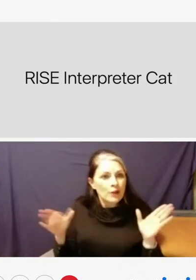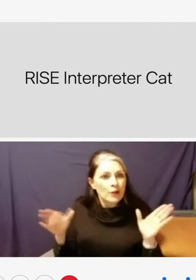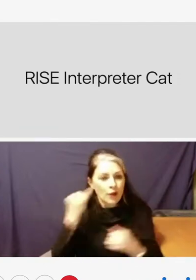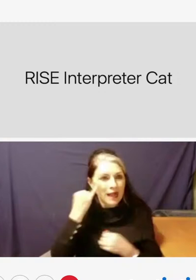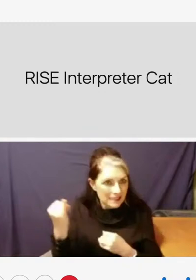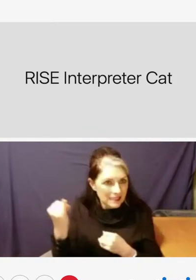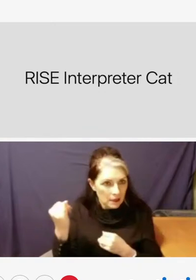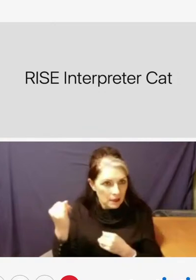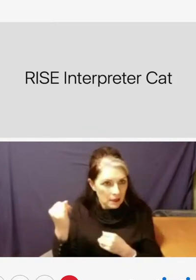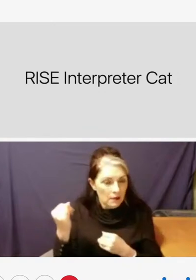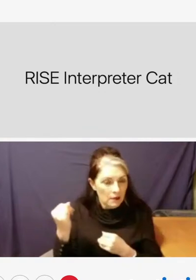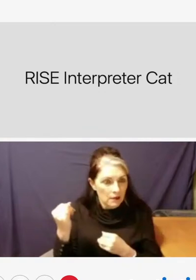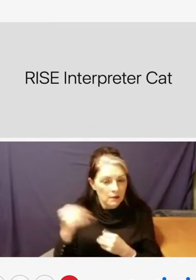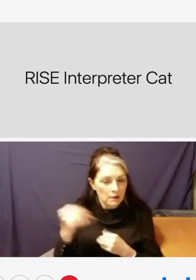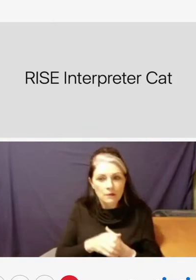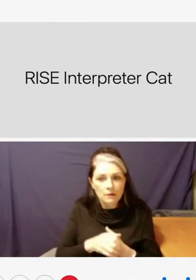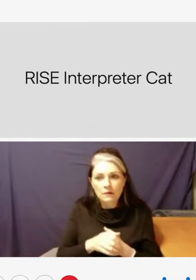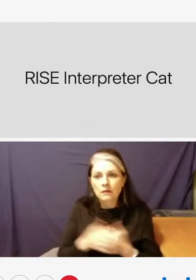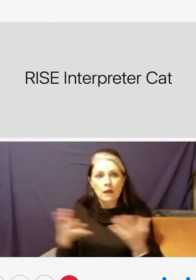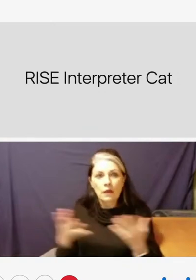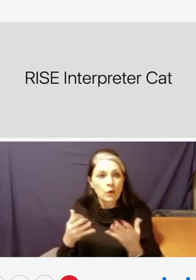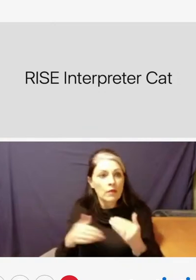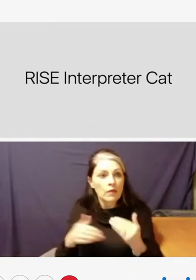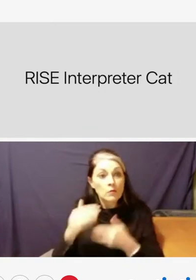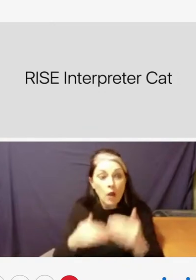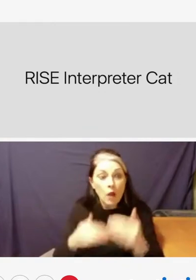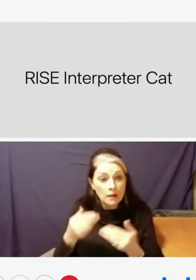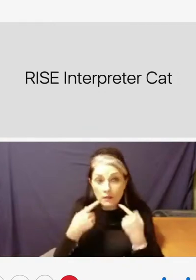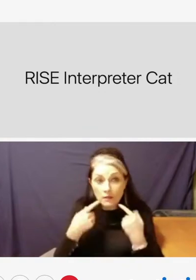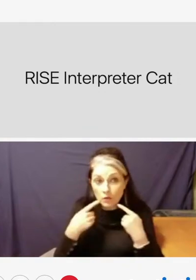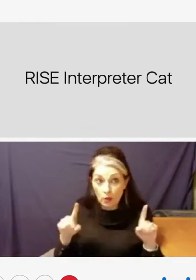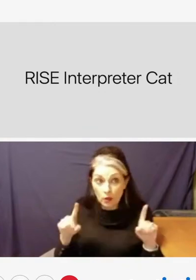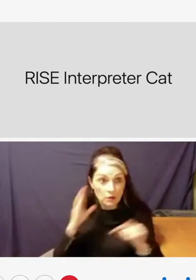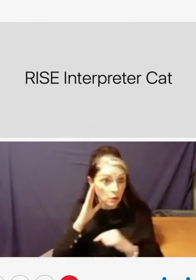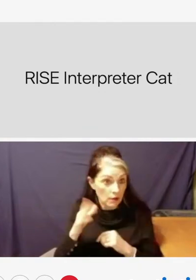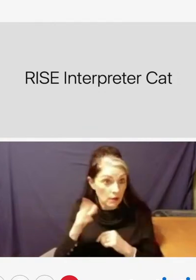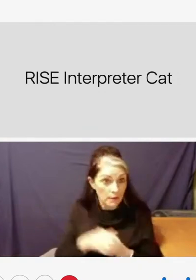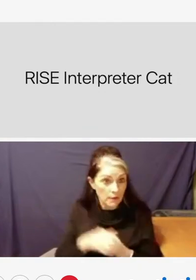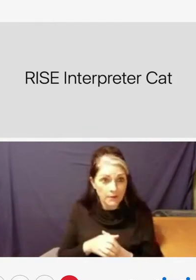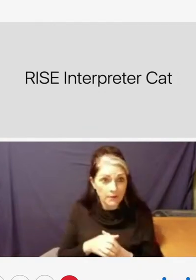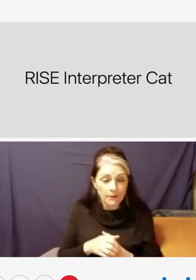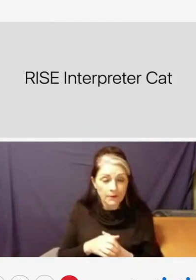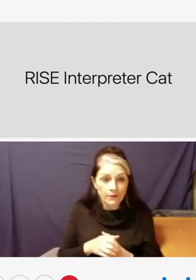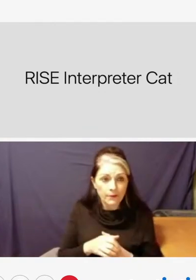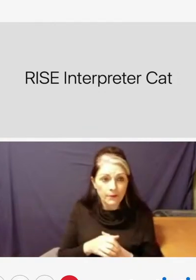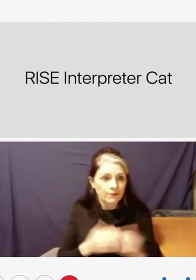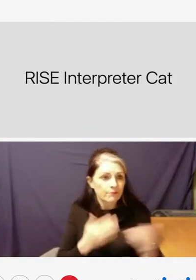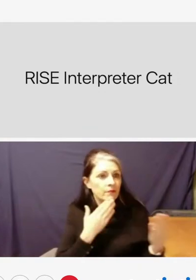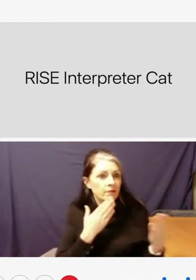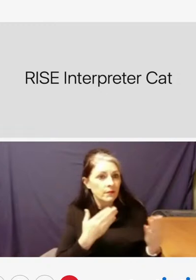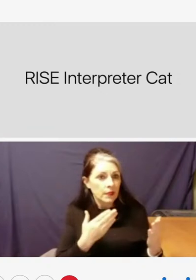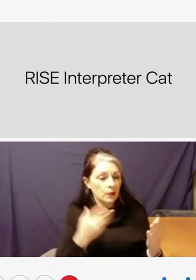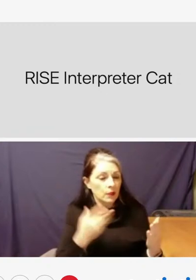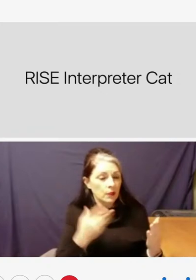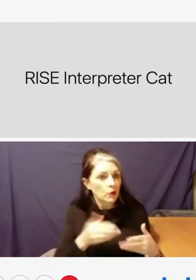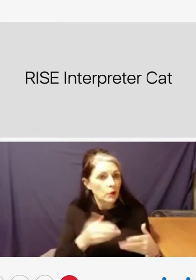uh of what how this process would work for them thank you and thank you for your